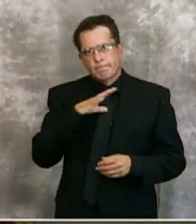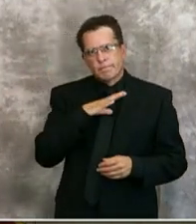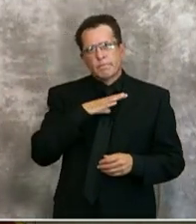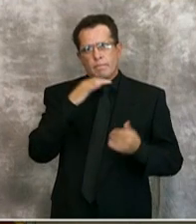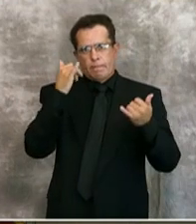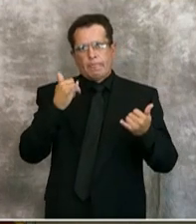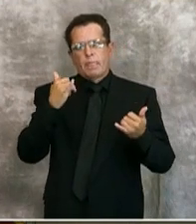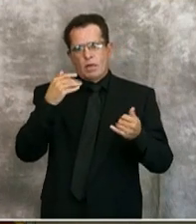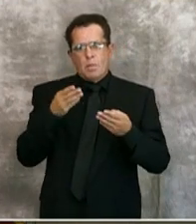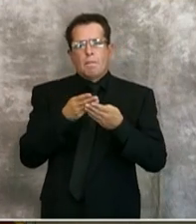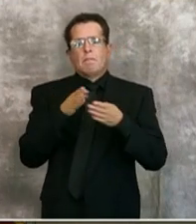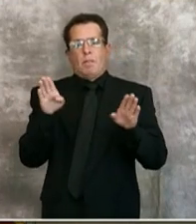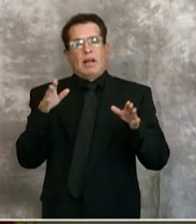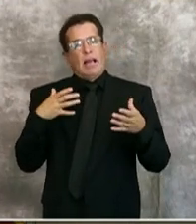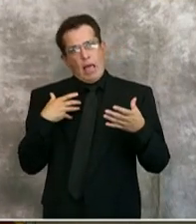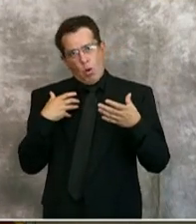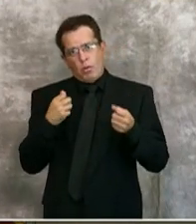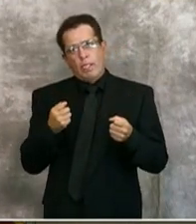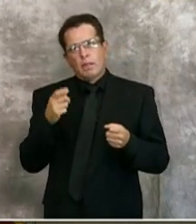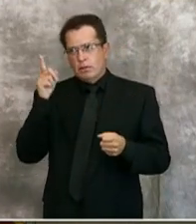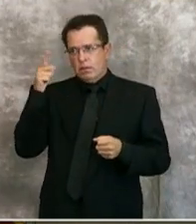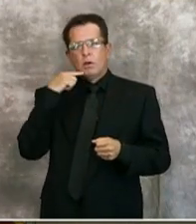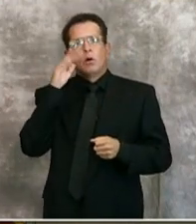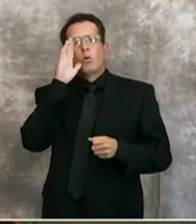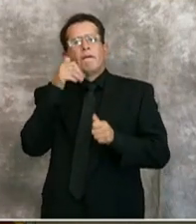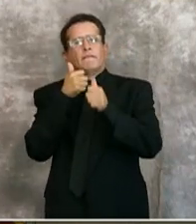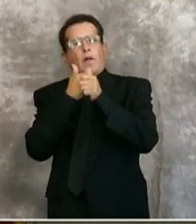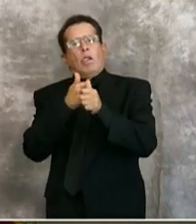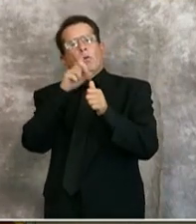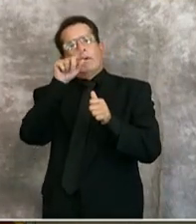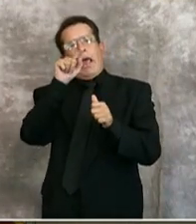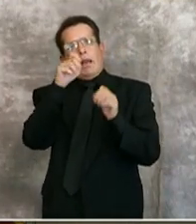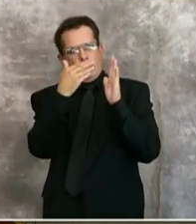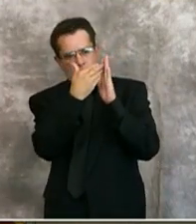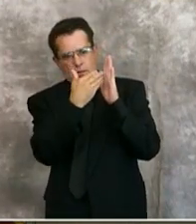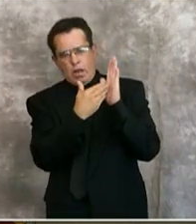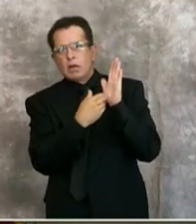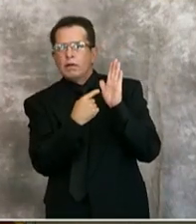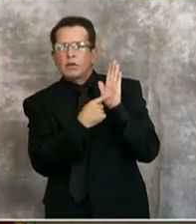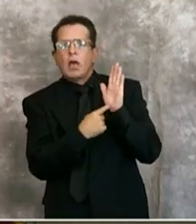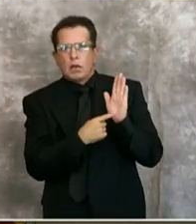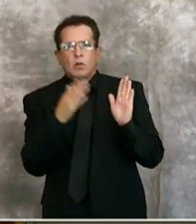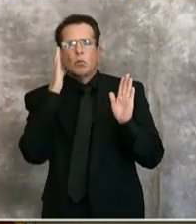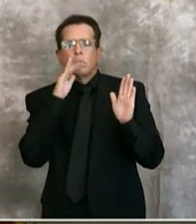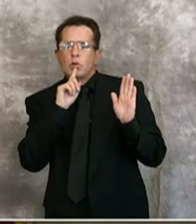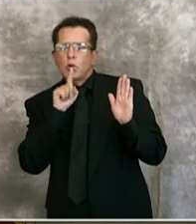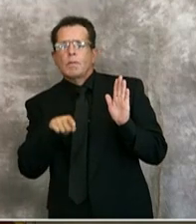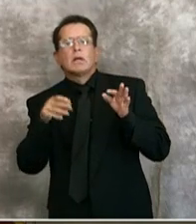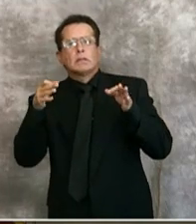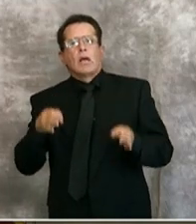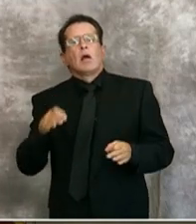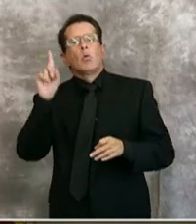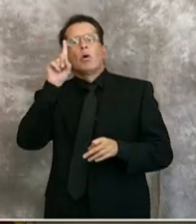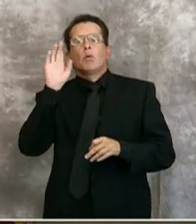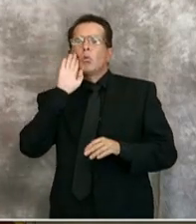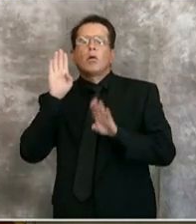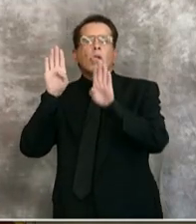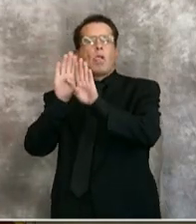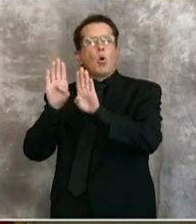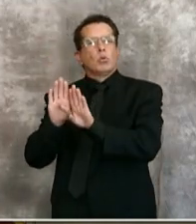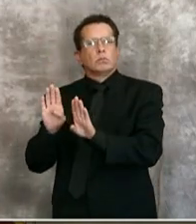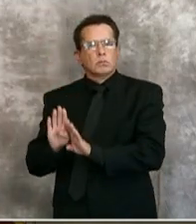has recently said that it will follow the data in determining which businesses or activities should be closed. As I